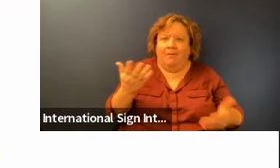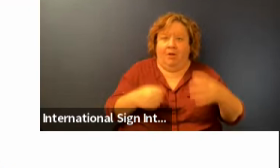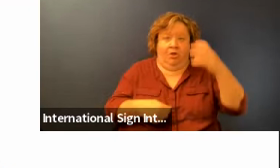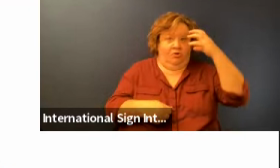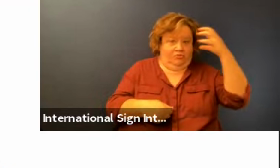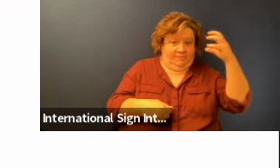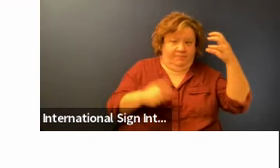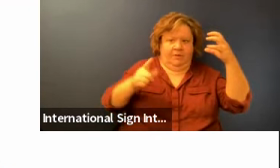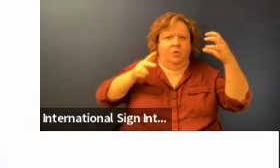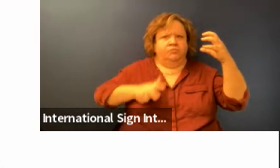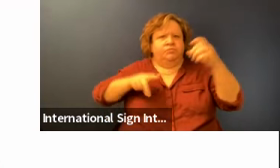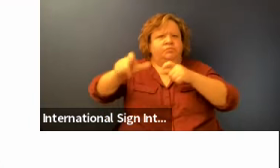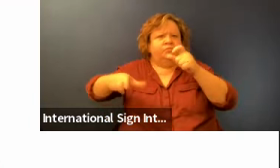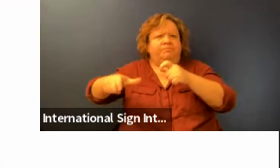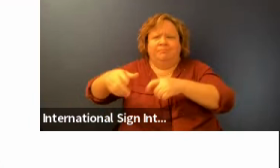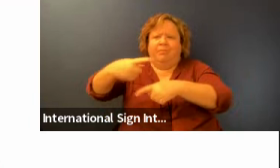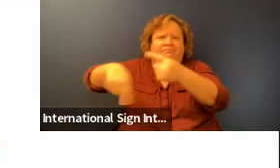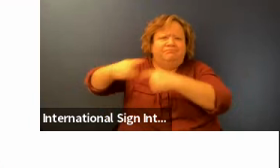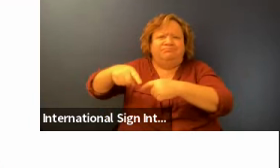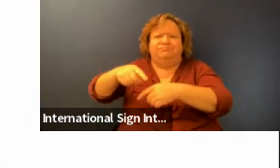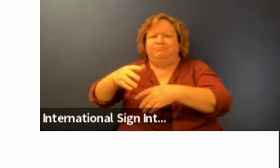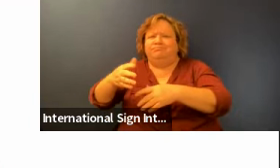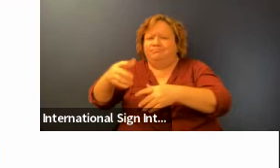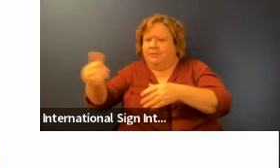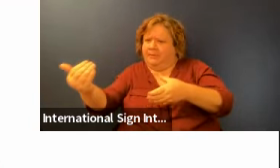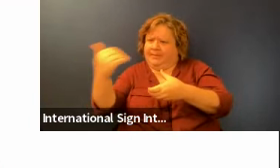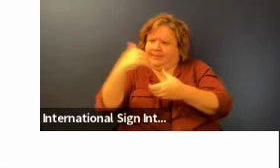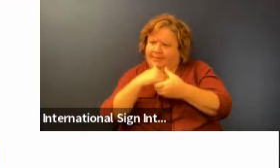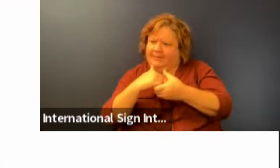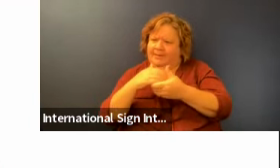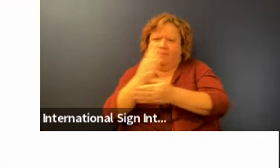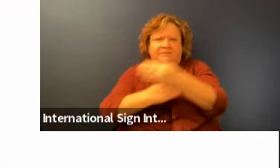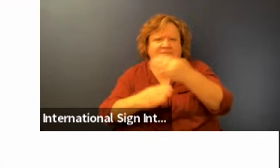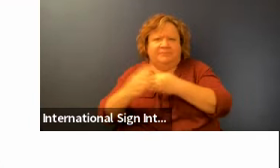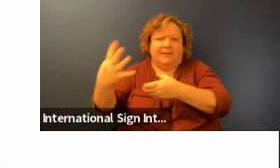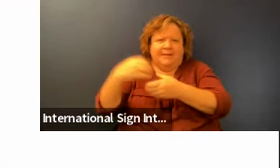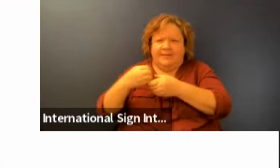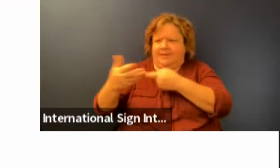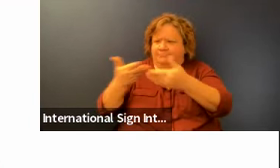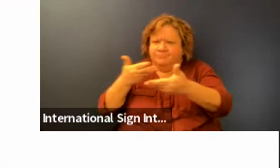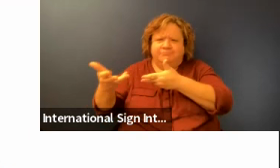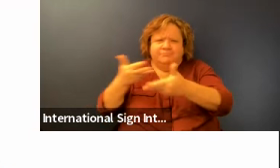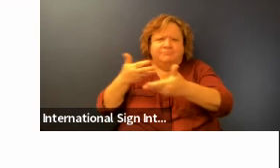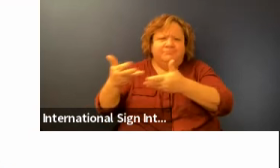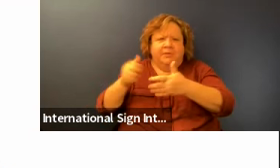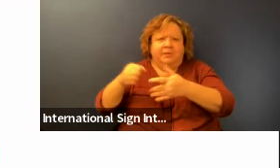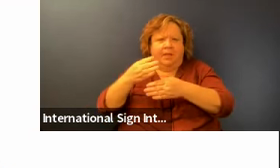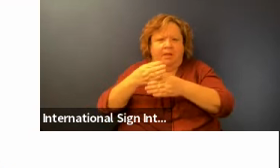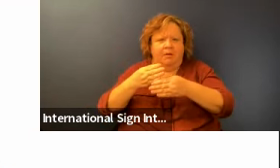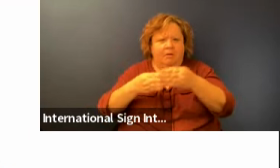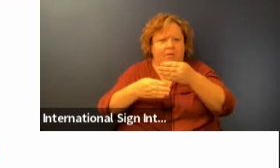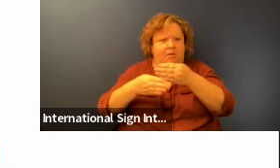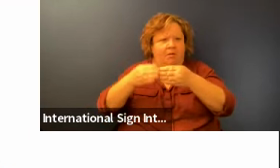able to enhance inclusion of marginalized groups, but in this